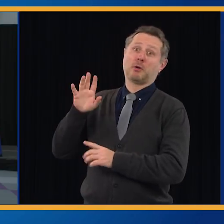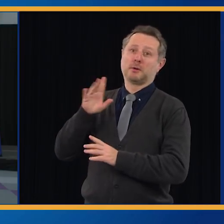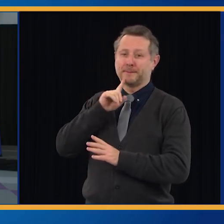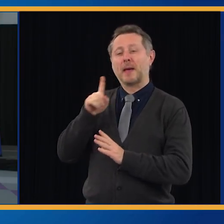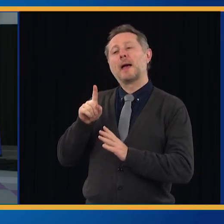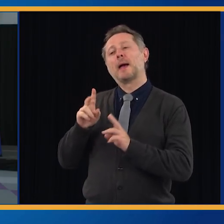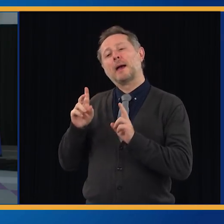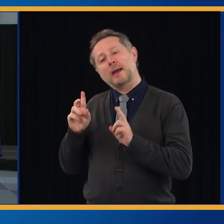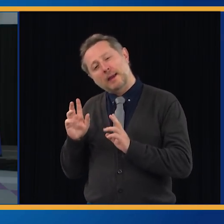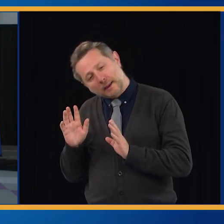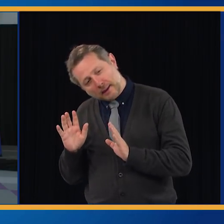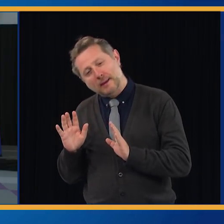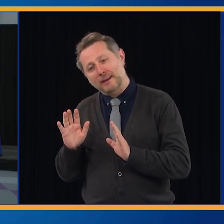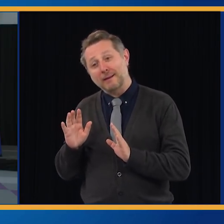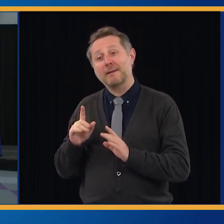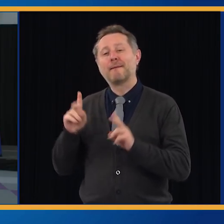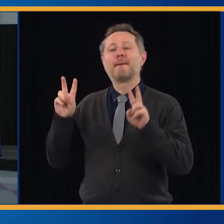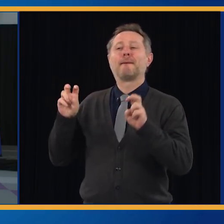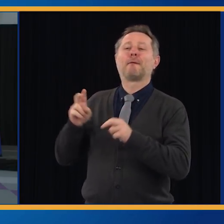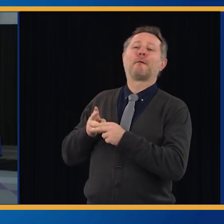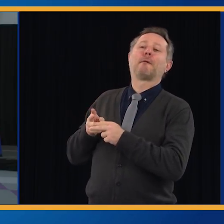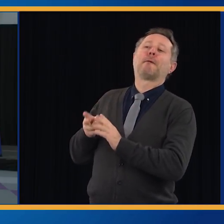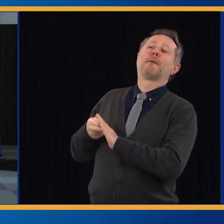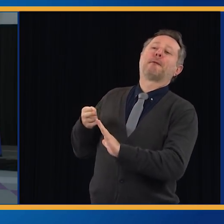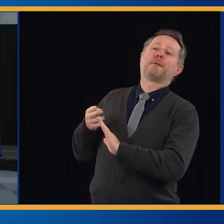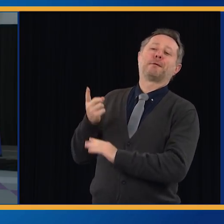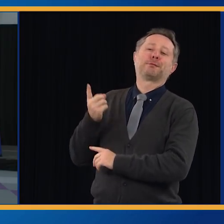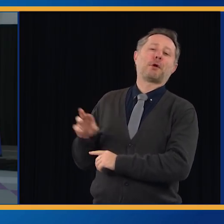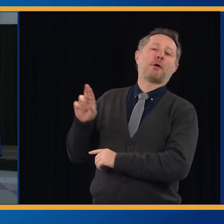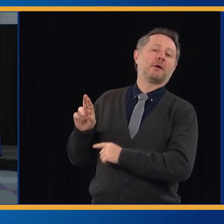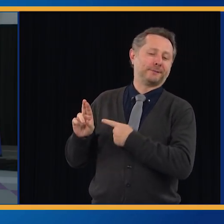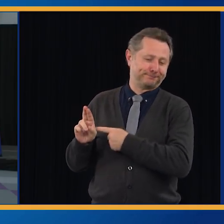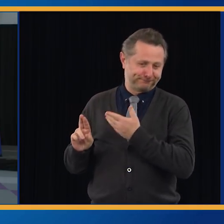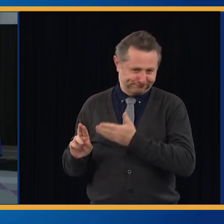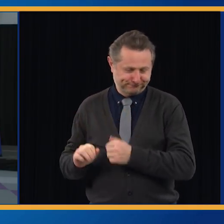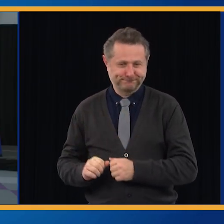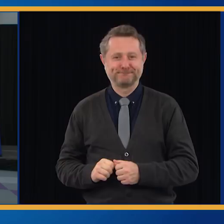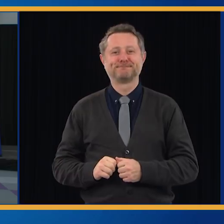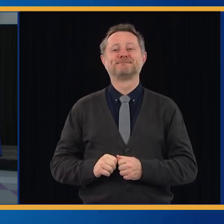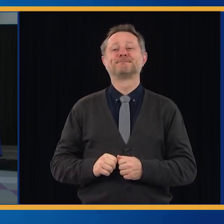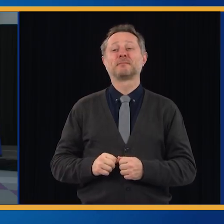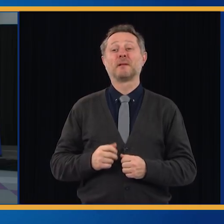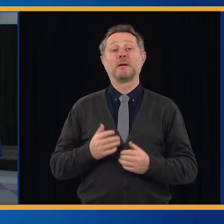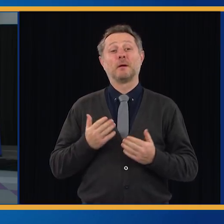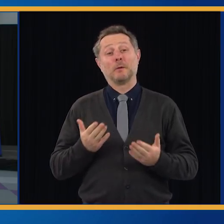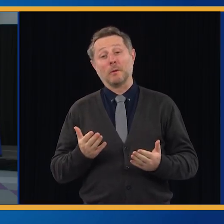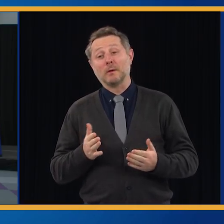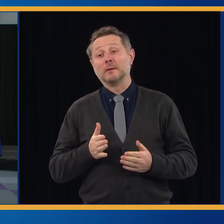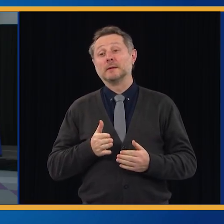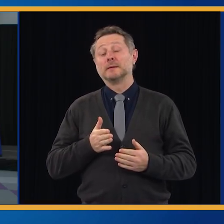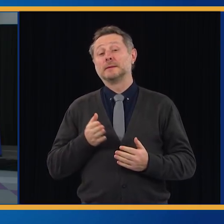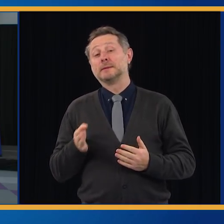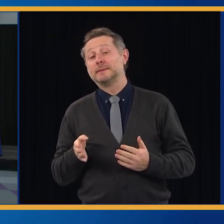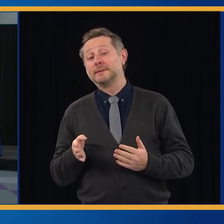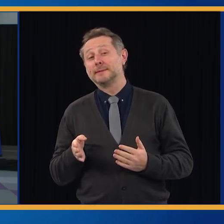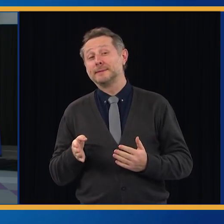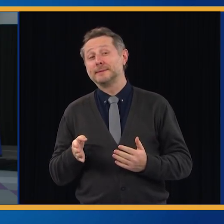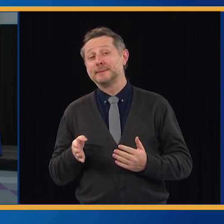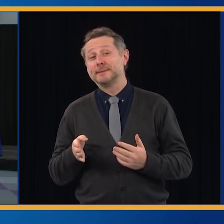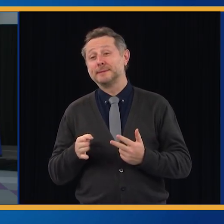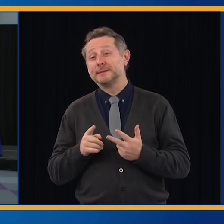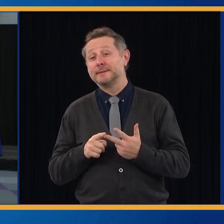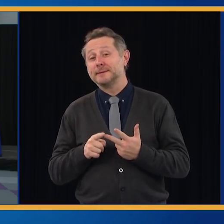still technically a doctor. Runs Empire College. He's done all great policy work for the state for many